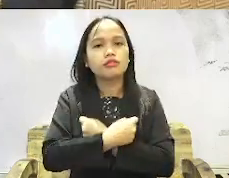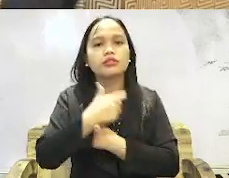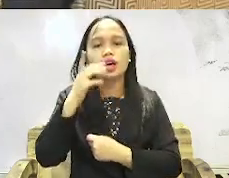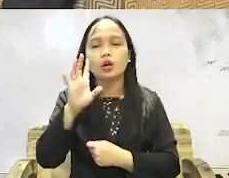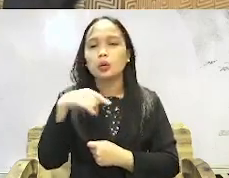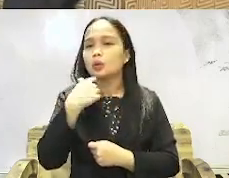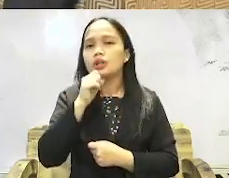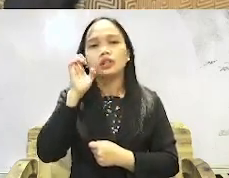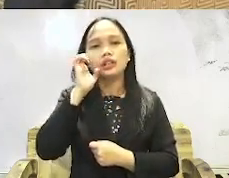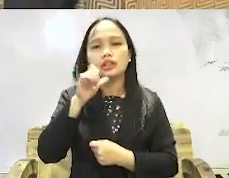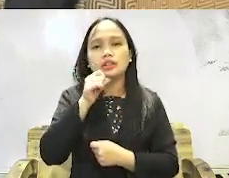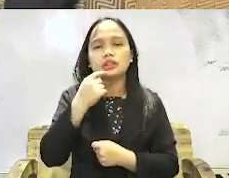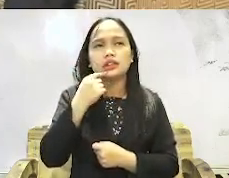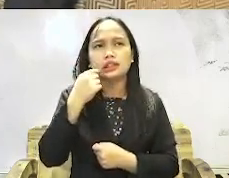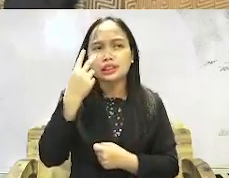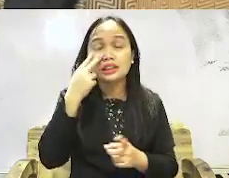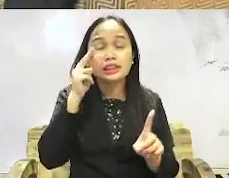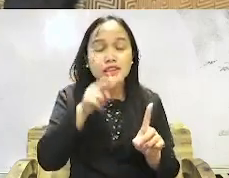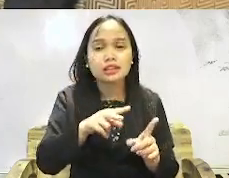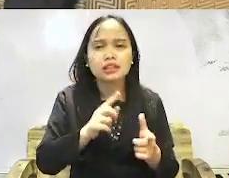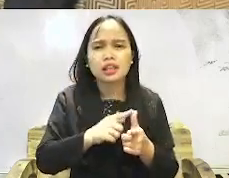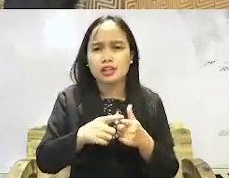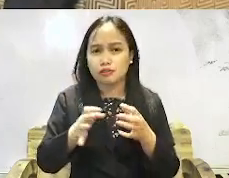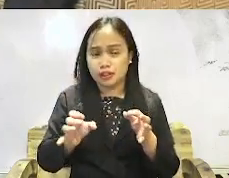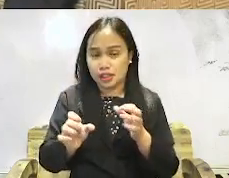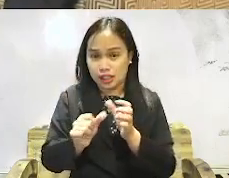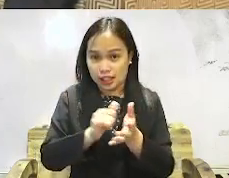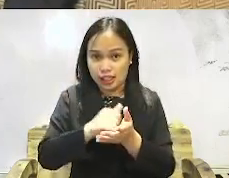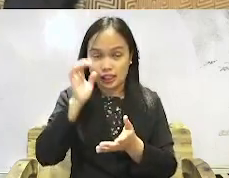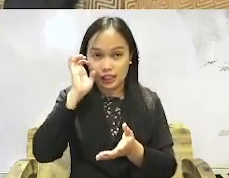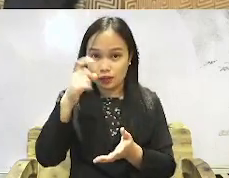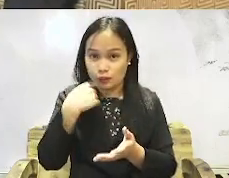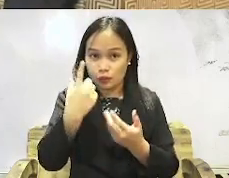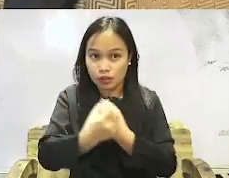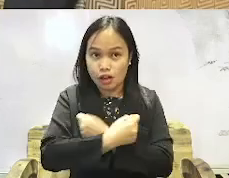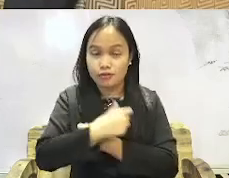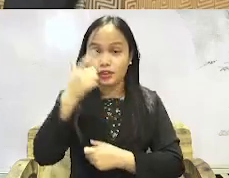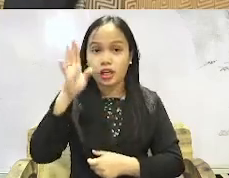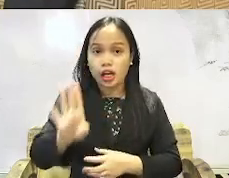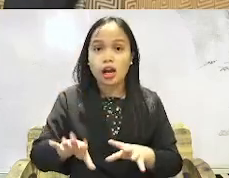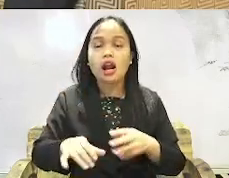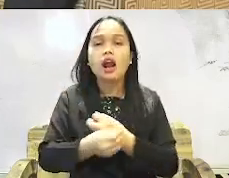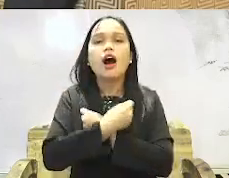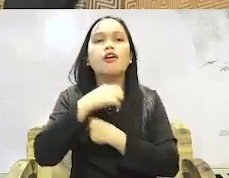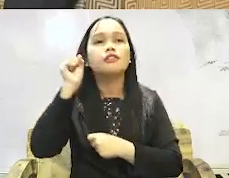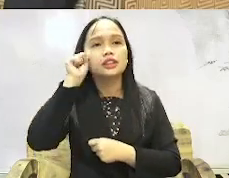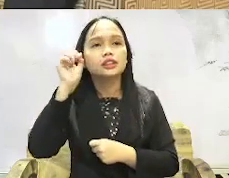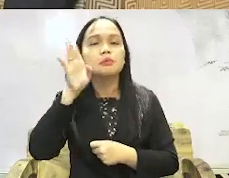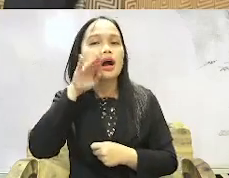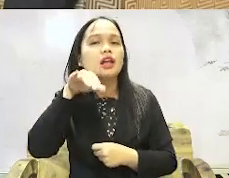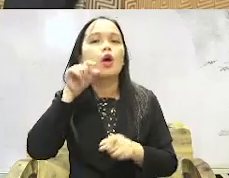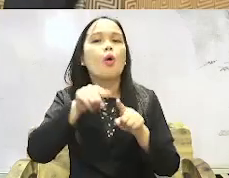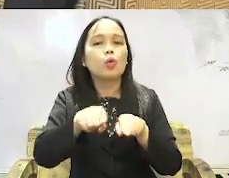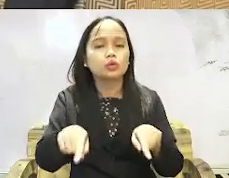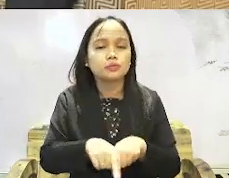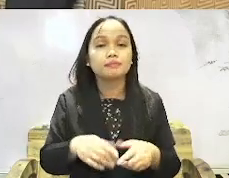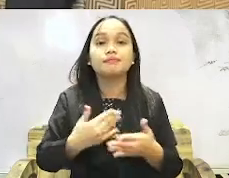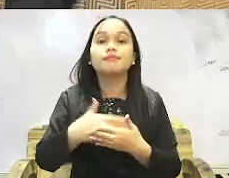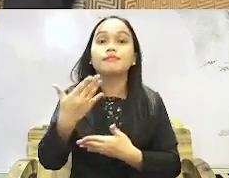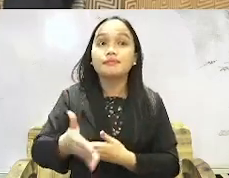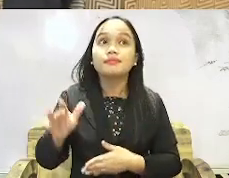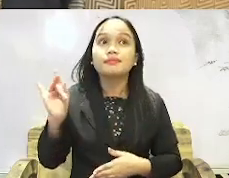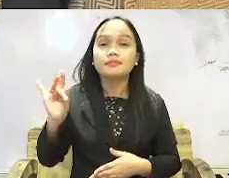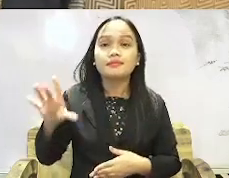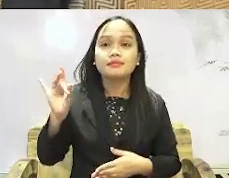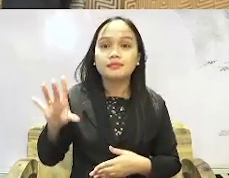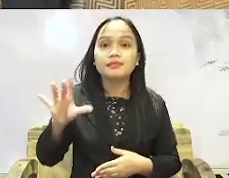And this is the commandment that we have from Him, that he who loveth God, loveth his brother also. Balik tayo sa verse 18. There